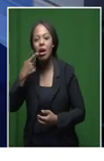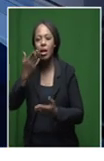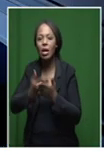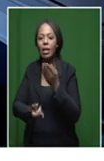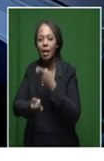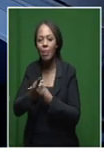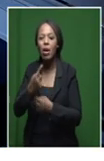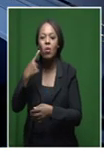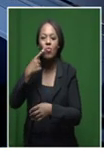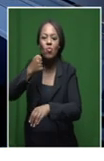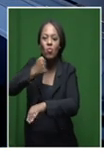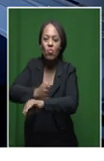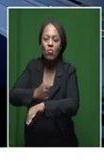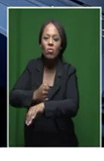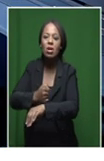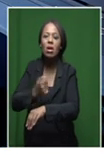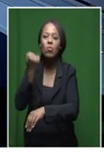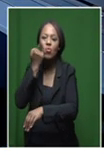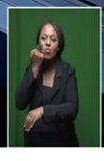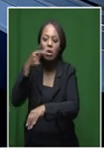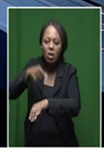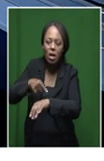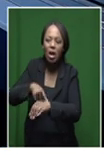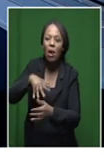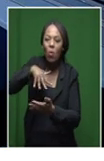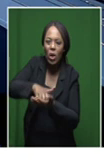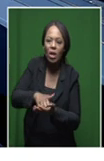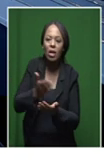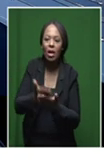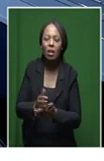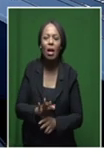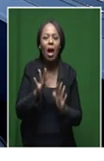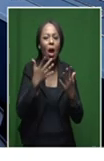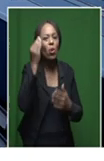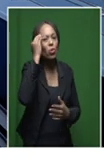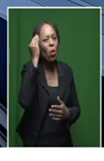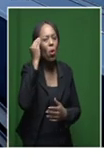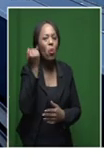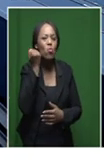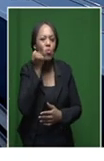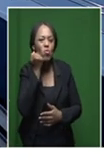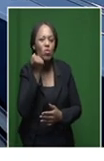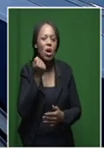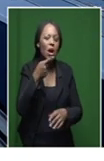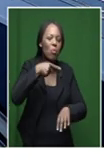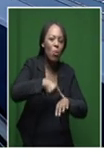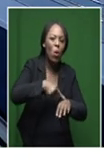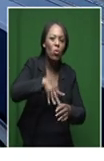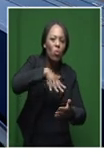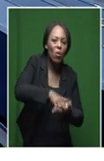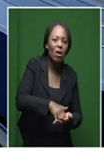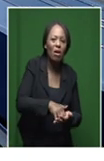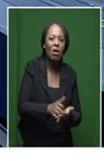of osteoporosis? How do I know that my bones are a little bit weak or my bones are not as strong as the person next to me?